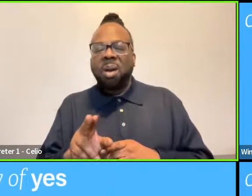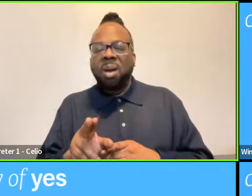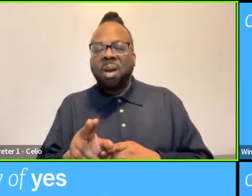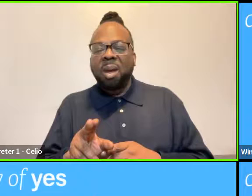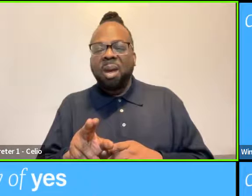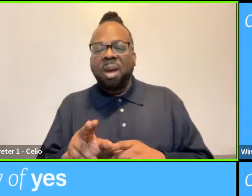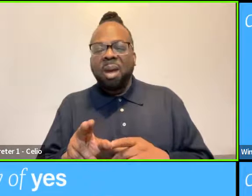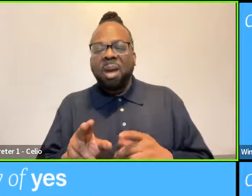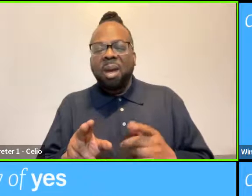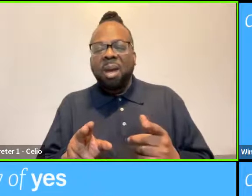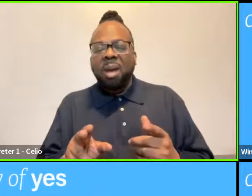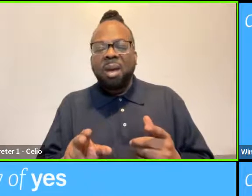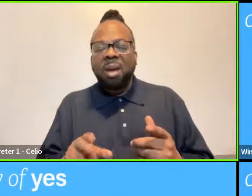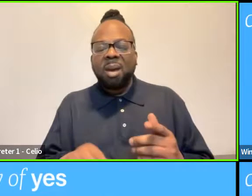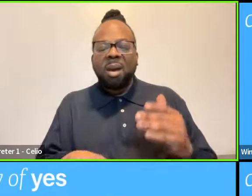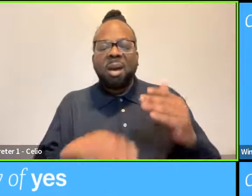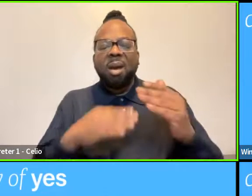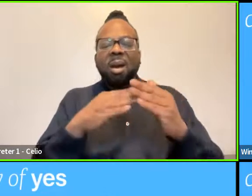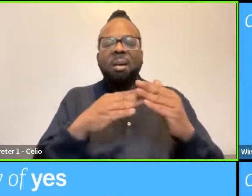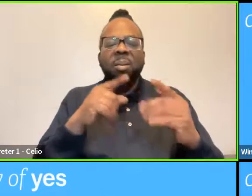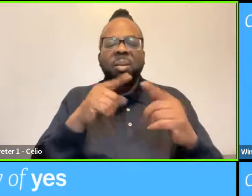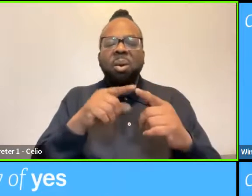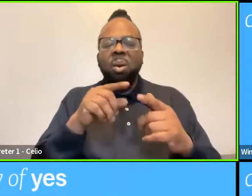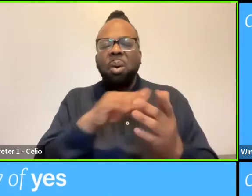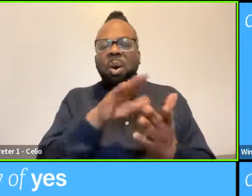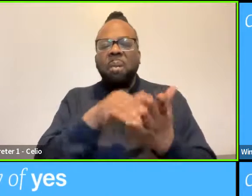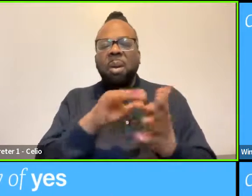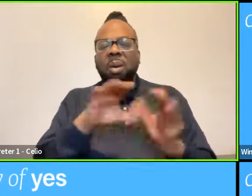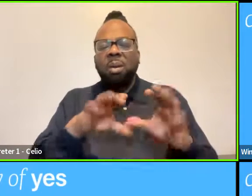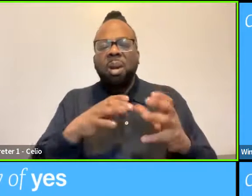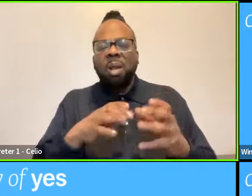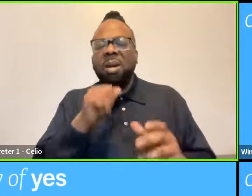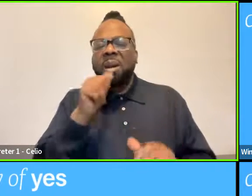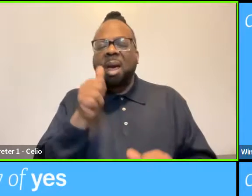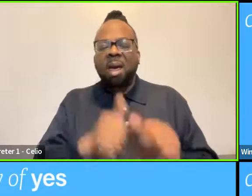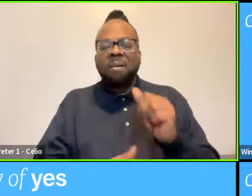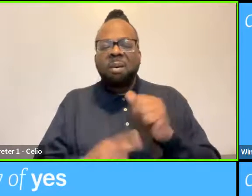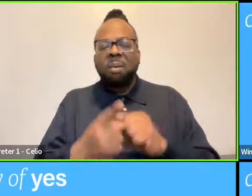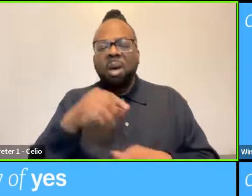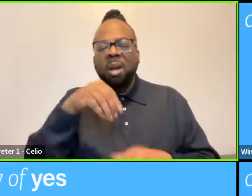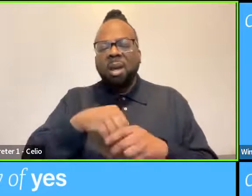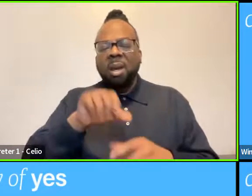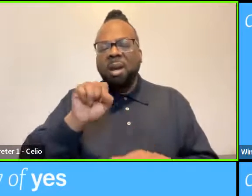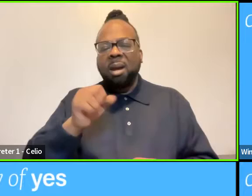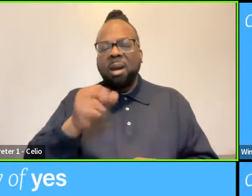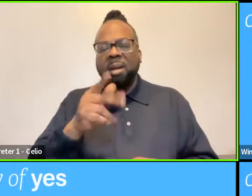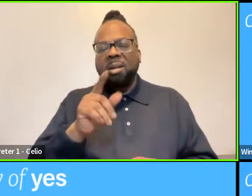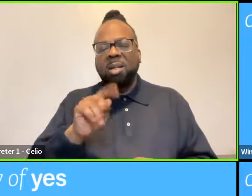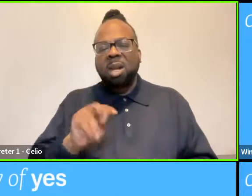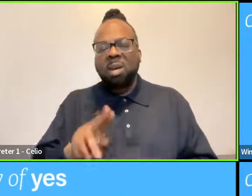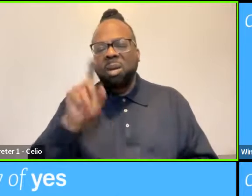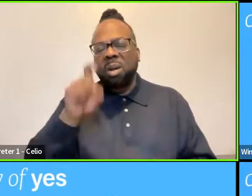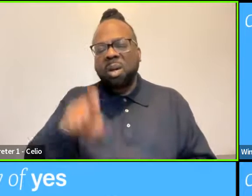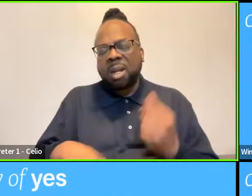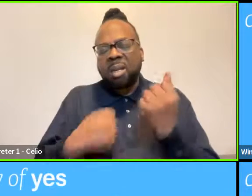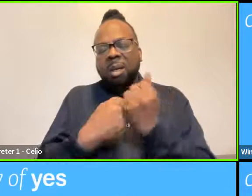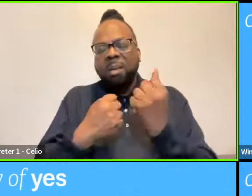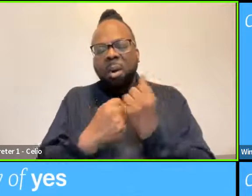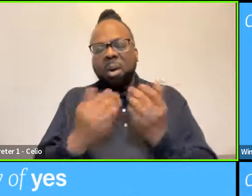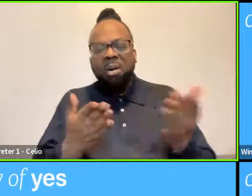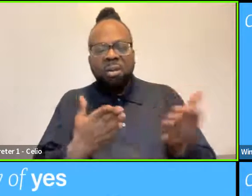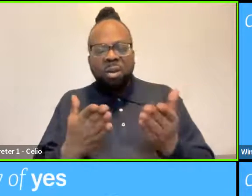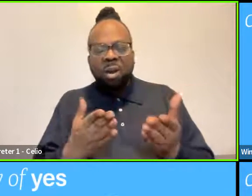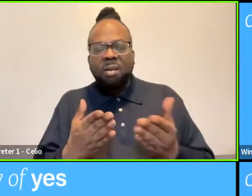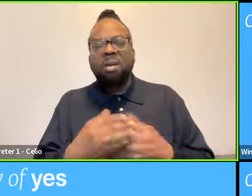up into the middle class, not everybody in the shelter system needs supportive services. So for that,